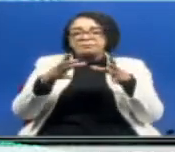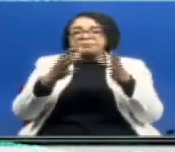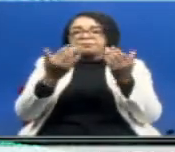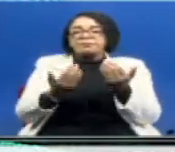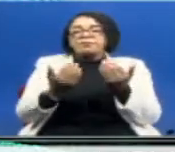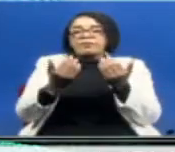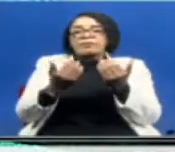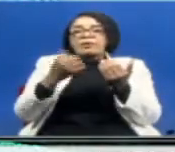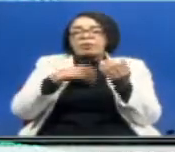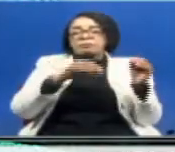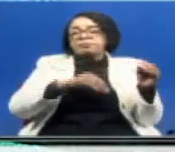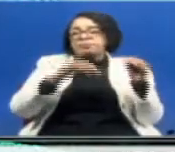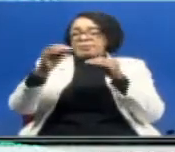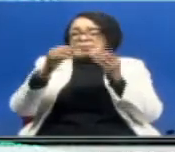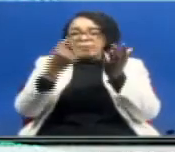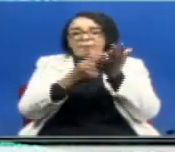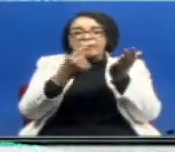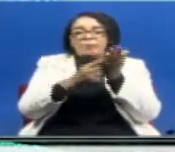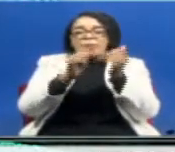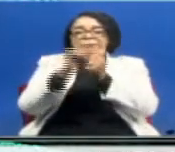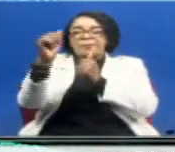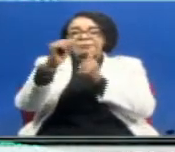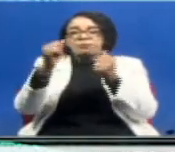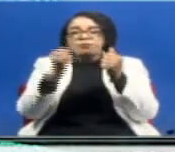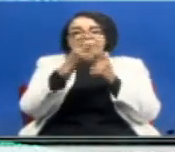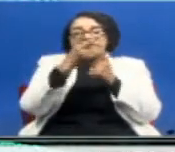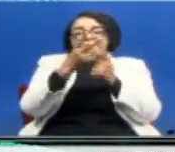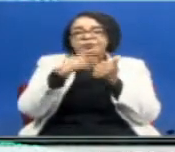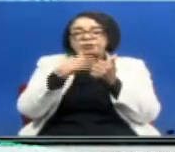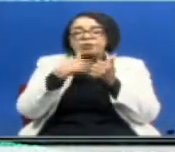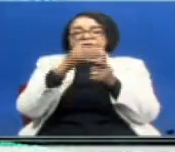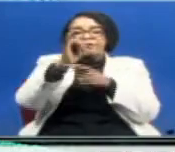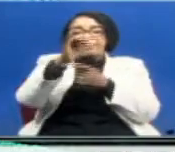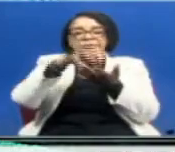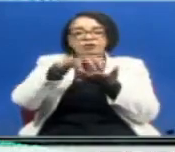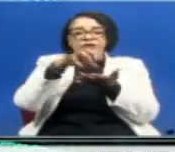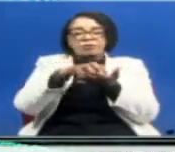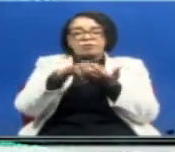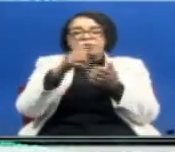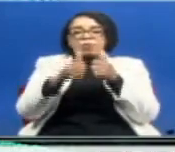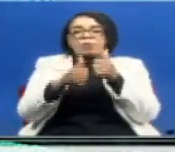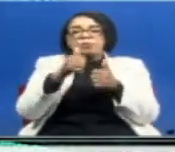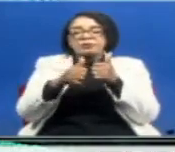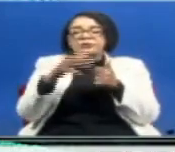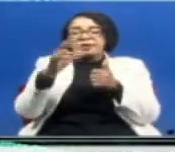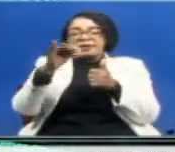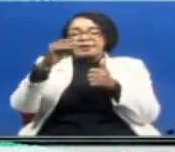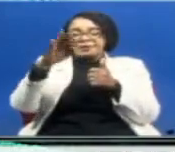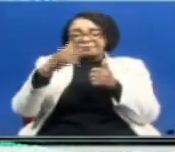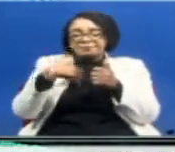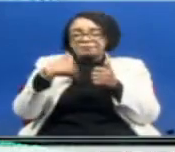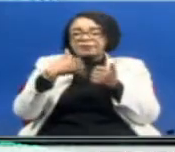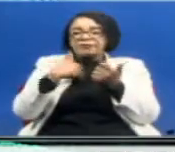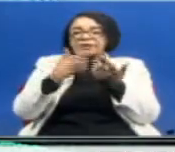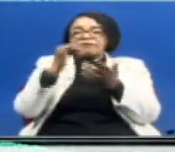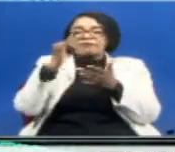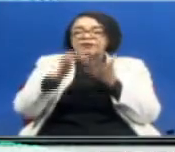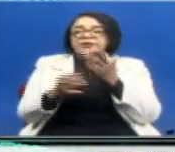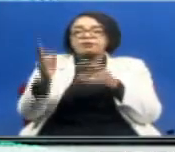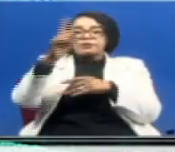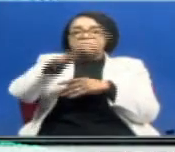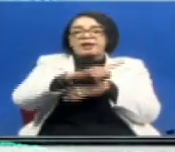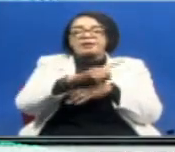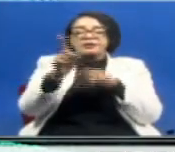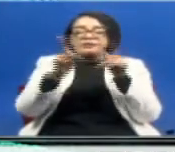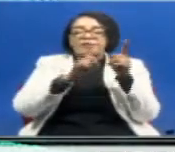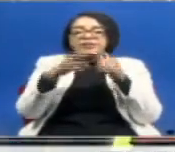lost to Uganda by 15-12 to secure the runners-up position. Here's NTV's Hilary Nakia with a recap of the final day at the Safari